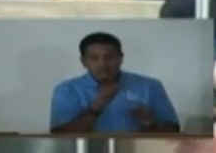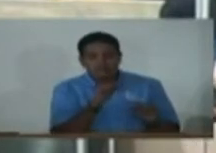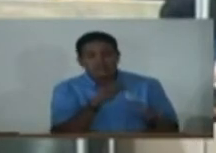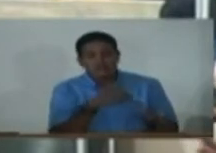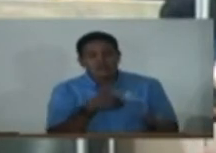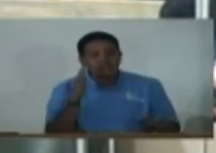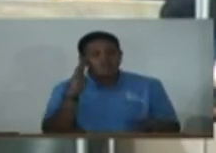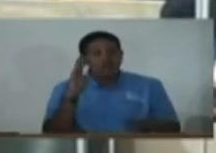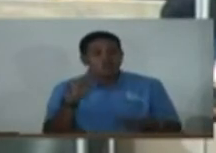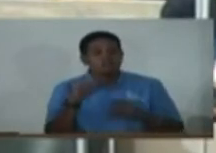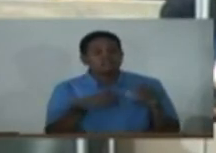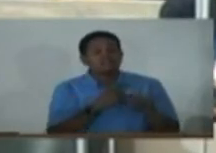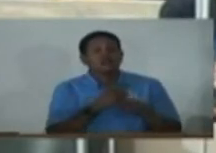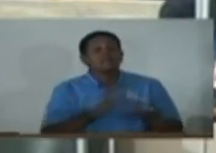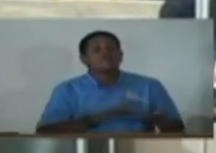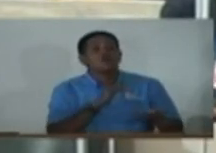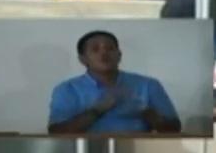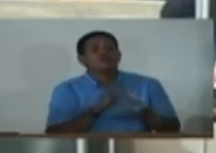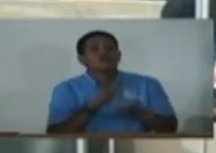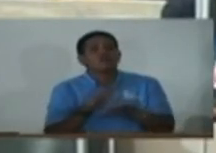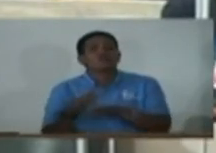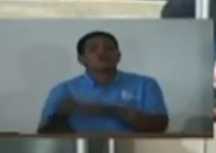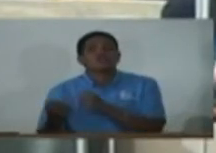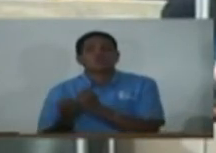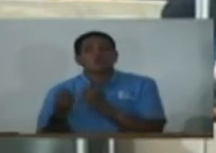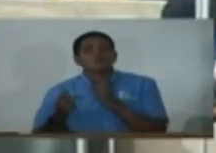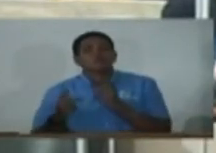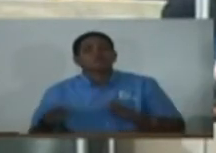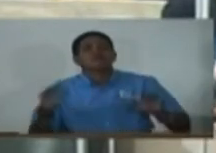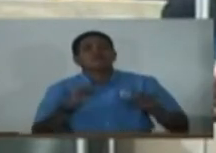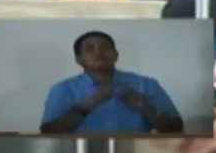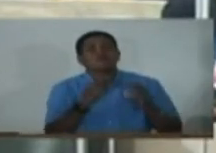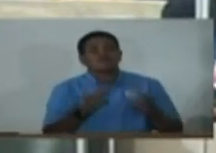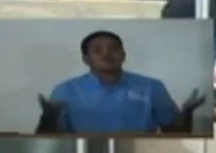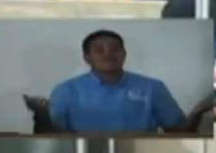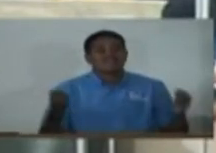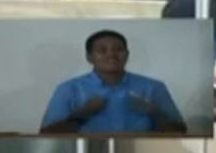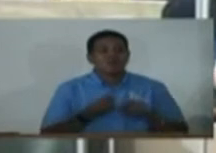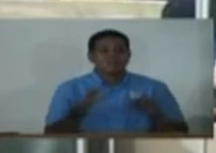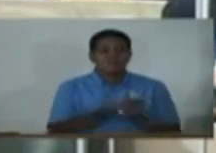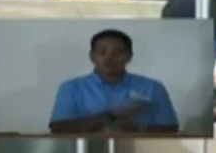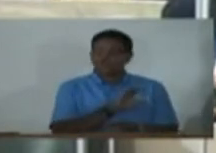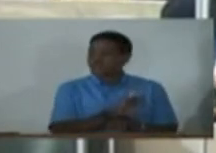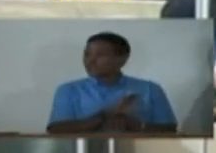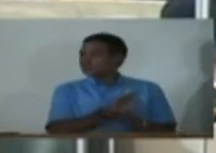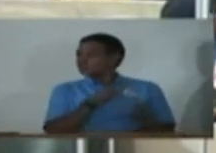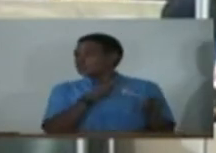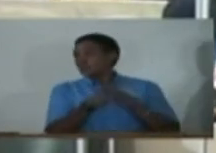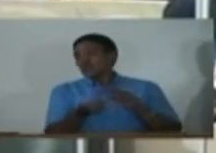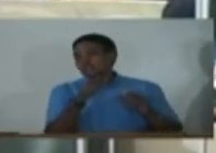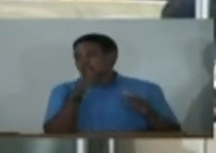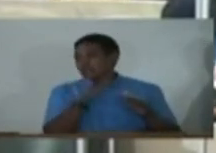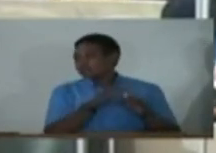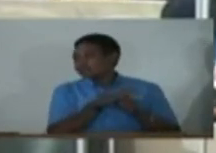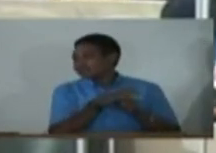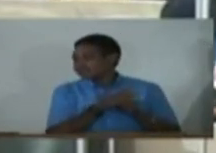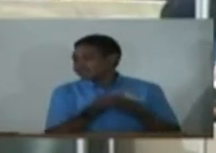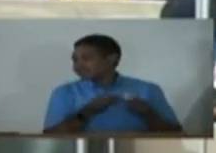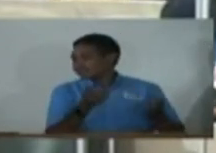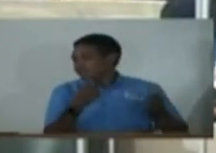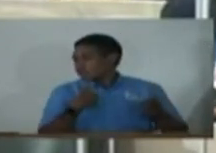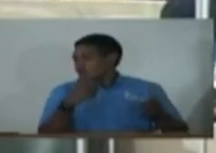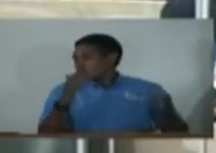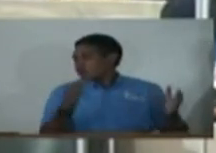kinds of outreach, and the resources that would come in from a full church is just not there. I encourage people, Madam